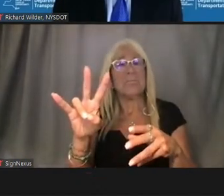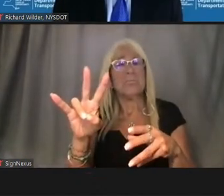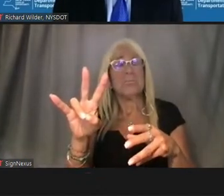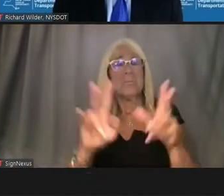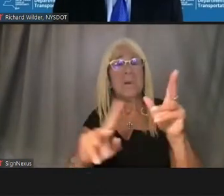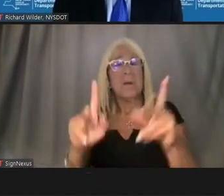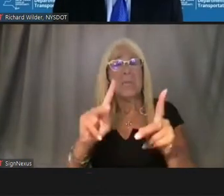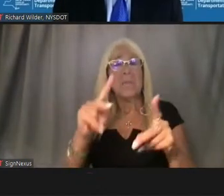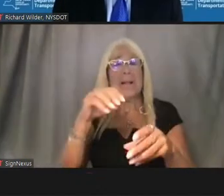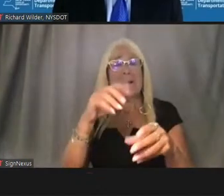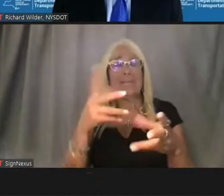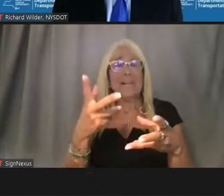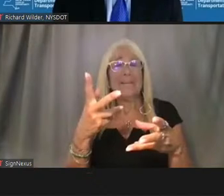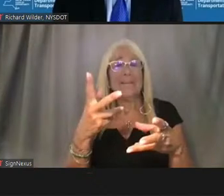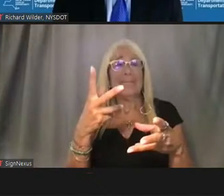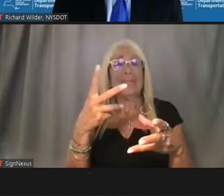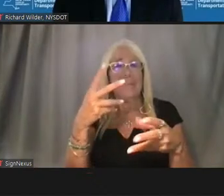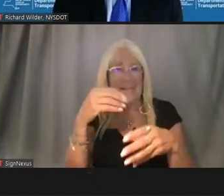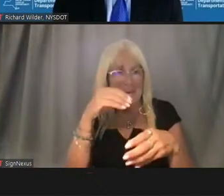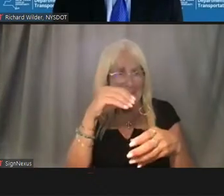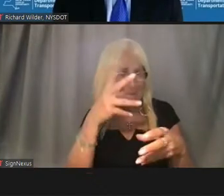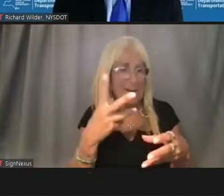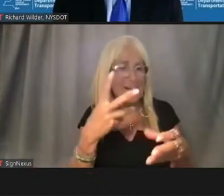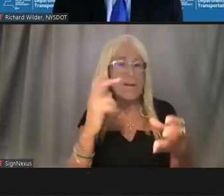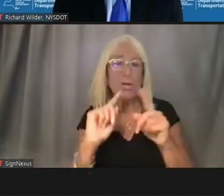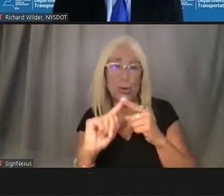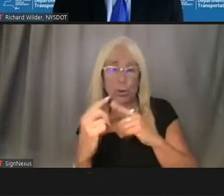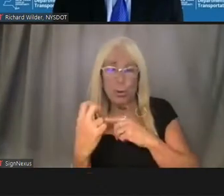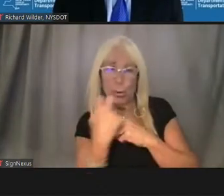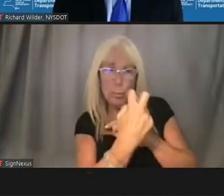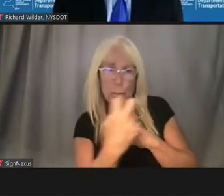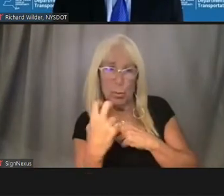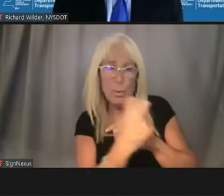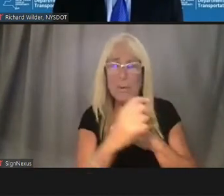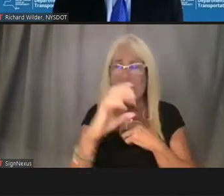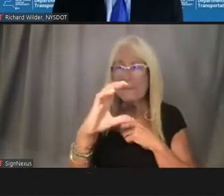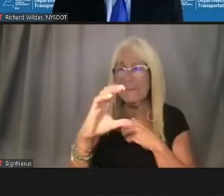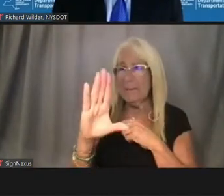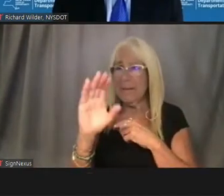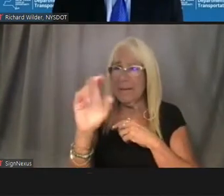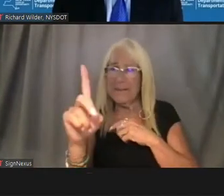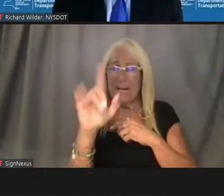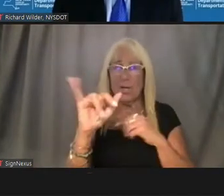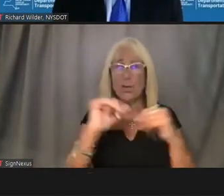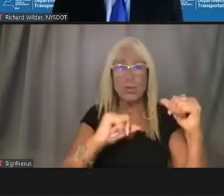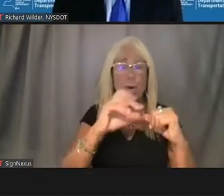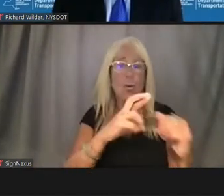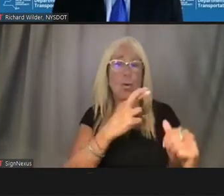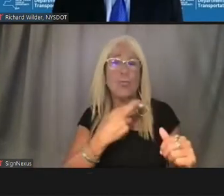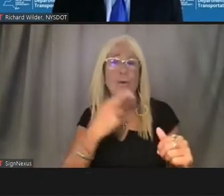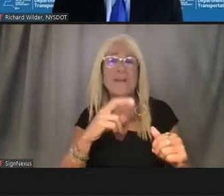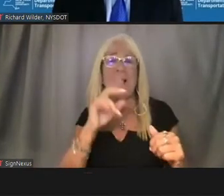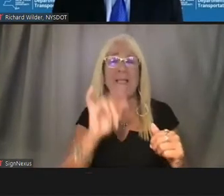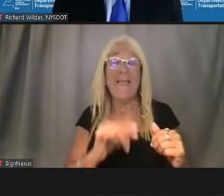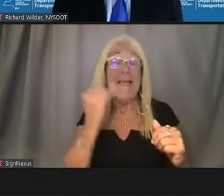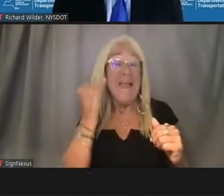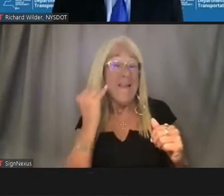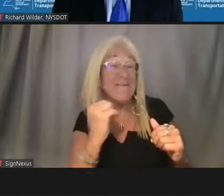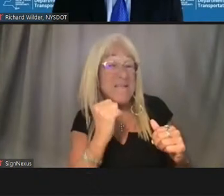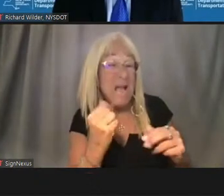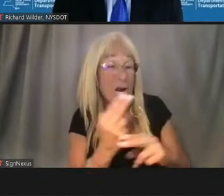decided to drive themselves into the CBD for their trip for that show or for that restaurant it would have been an additional 25